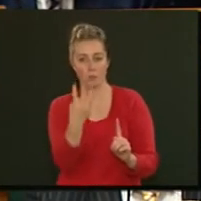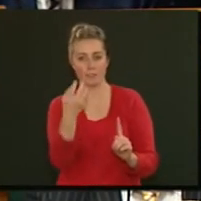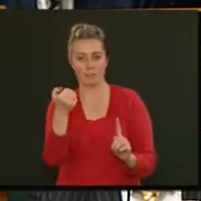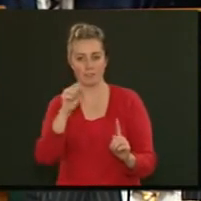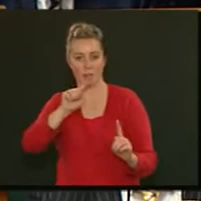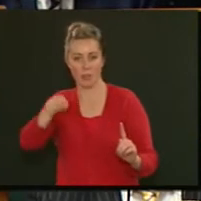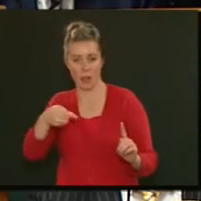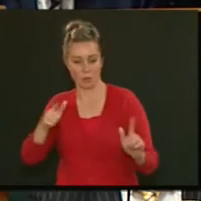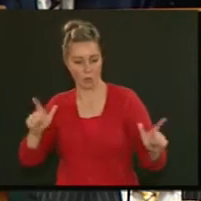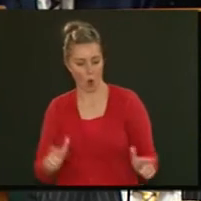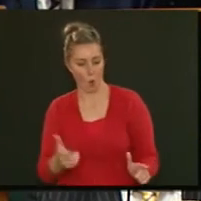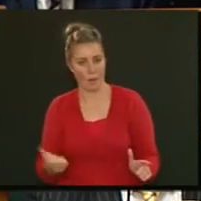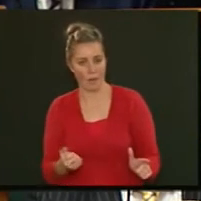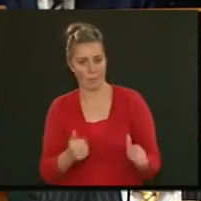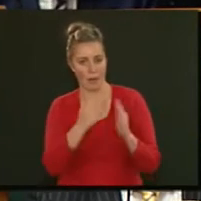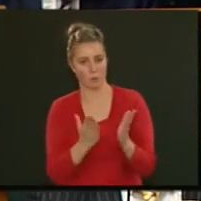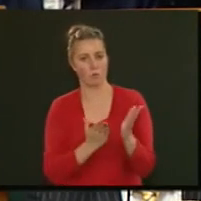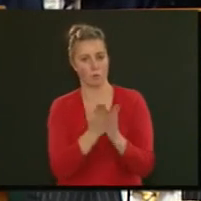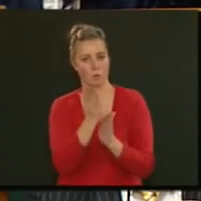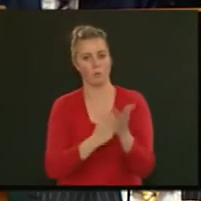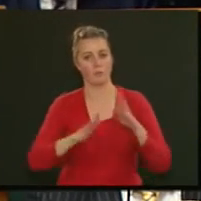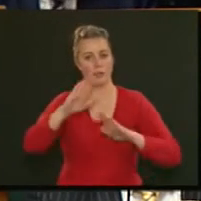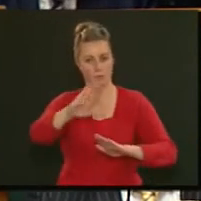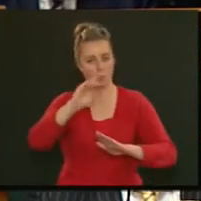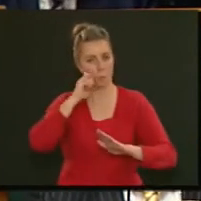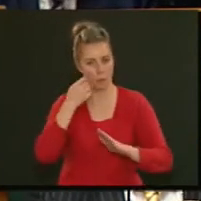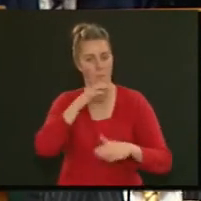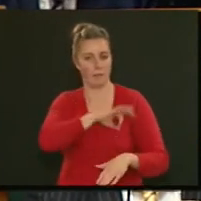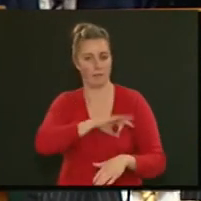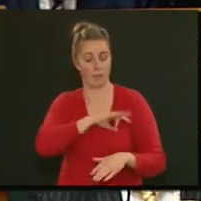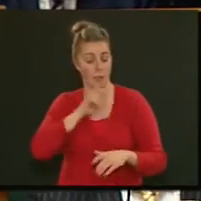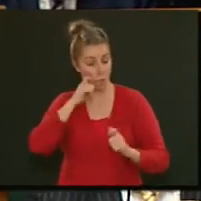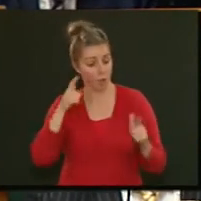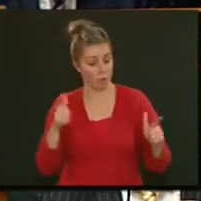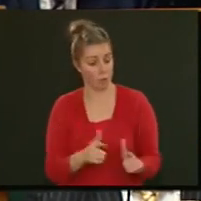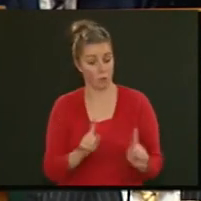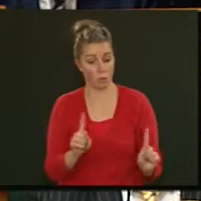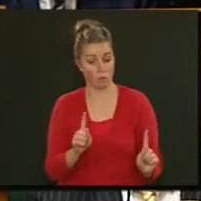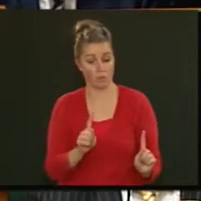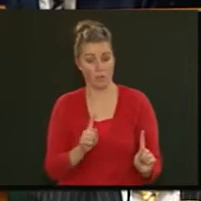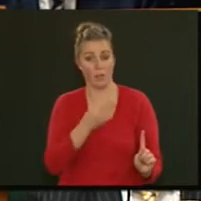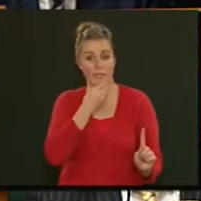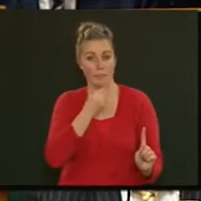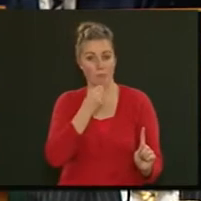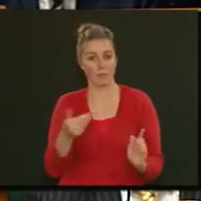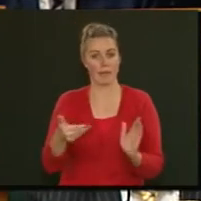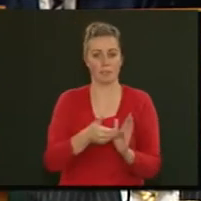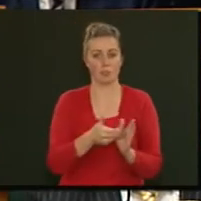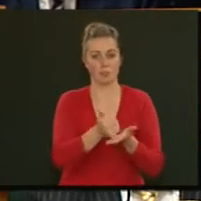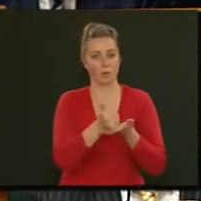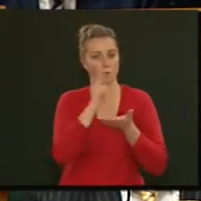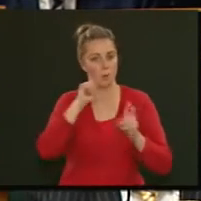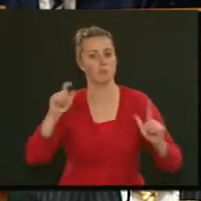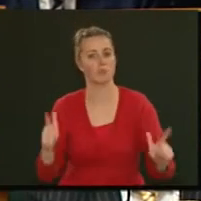136,000 low-income households around New Zealand. It will also reduce the reliance on temporary additional support that some